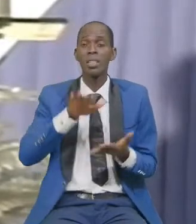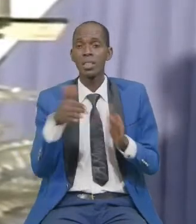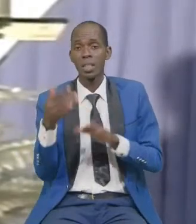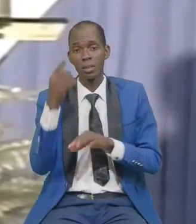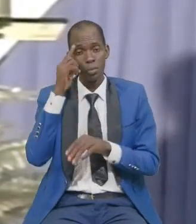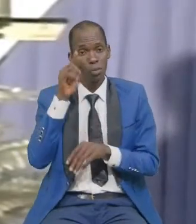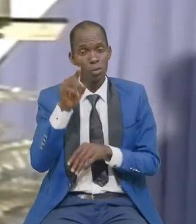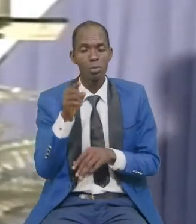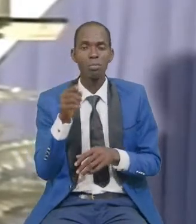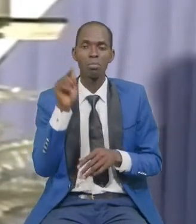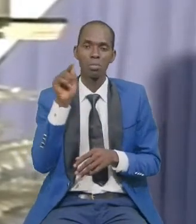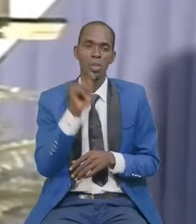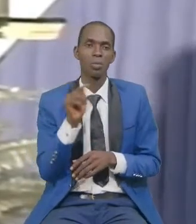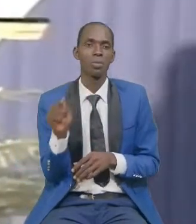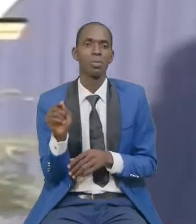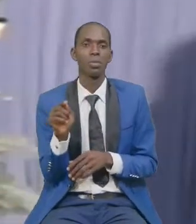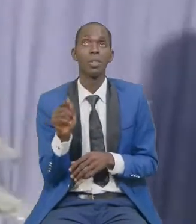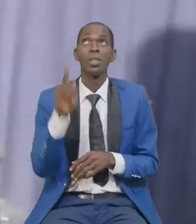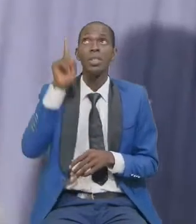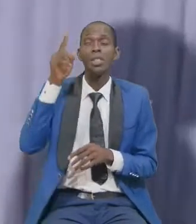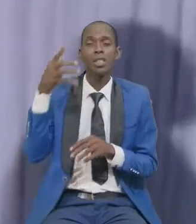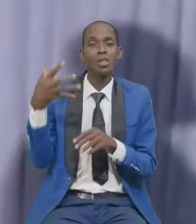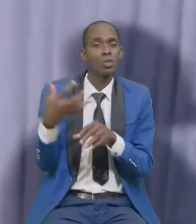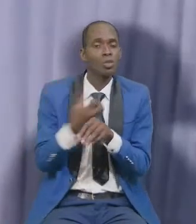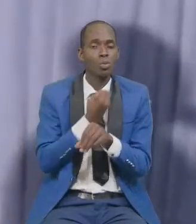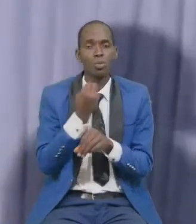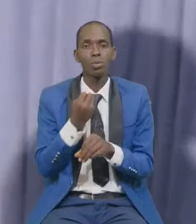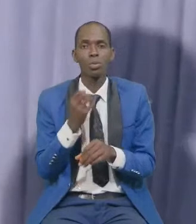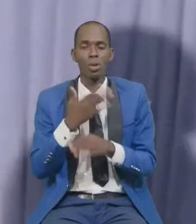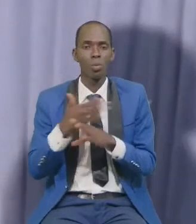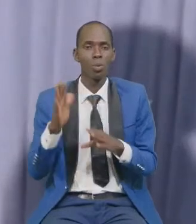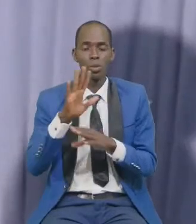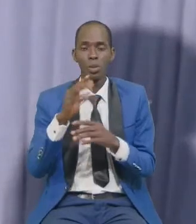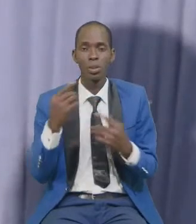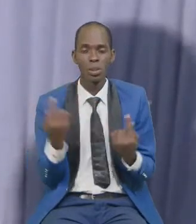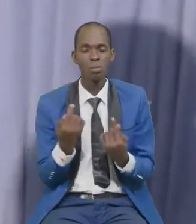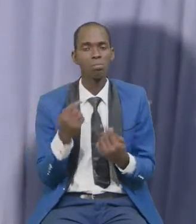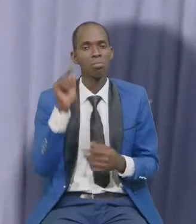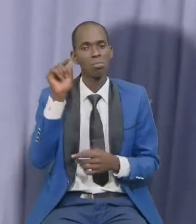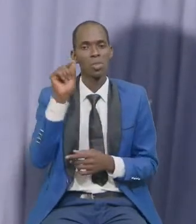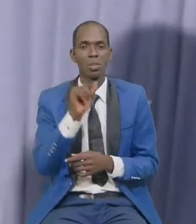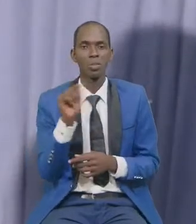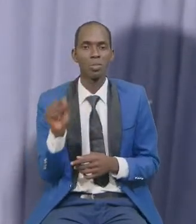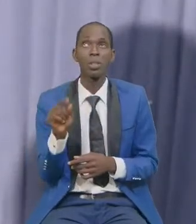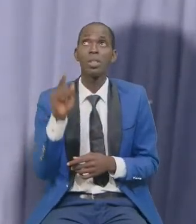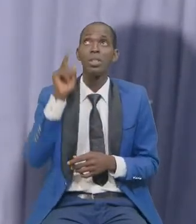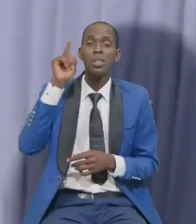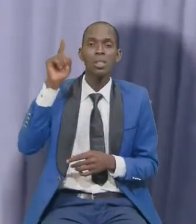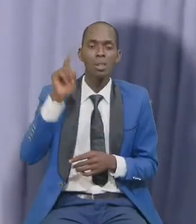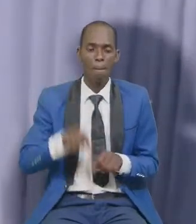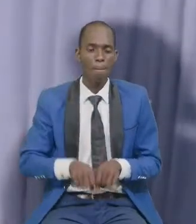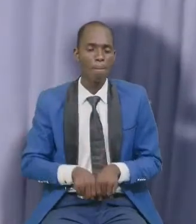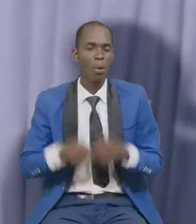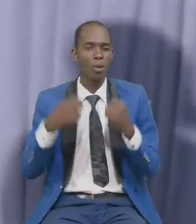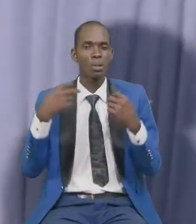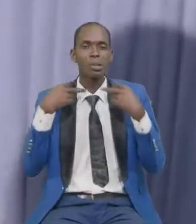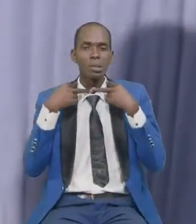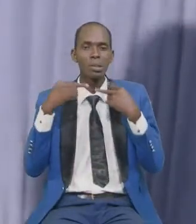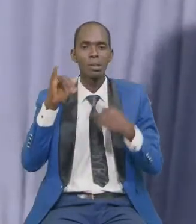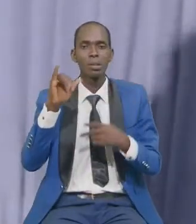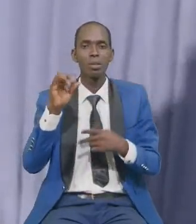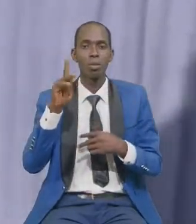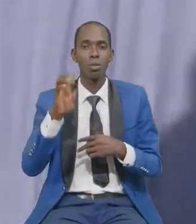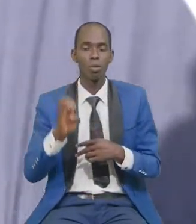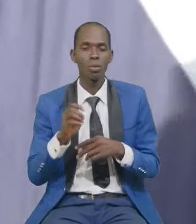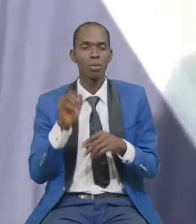you. Therefore, he took your sins away. Therefore, he broke the yoke. Therefore,